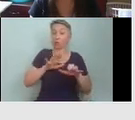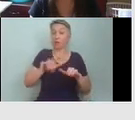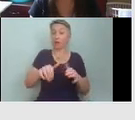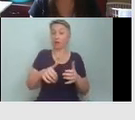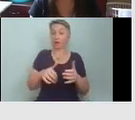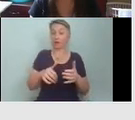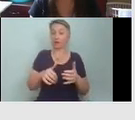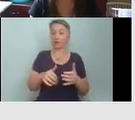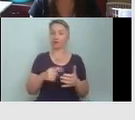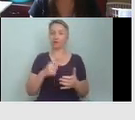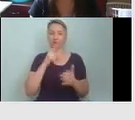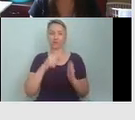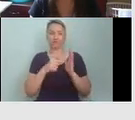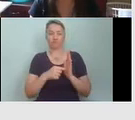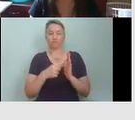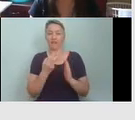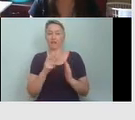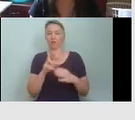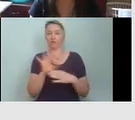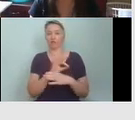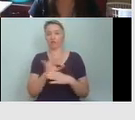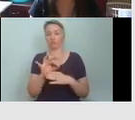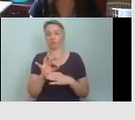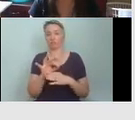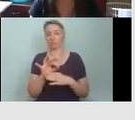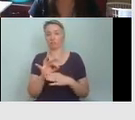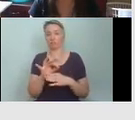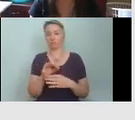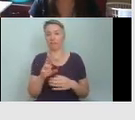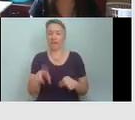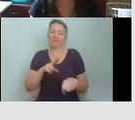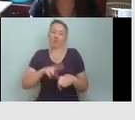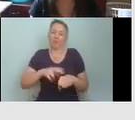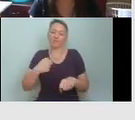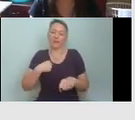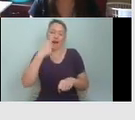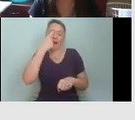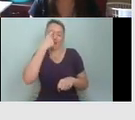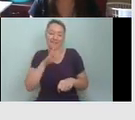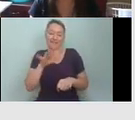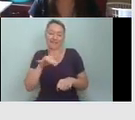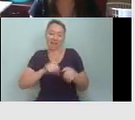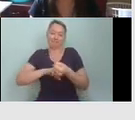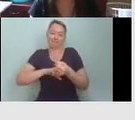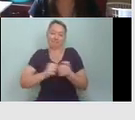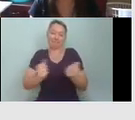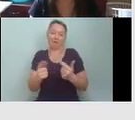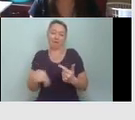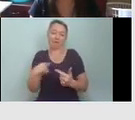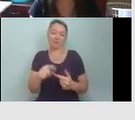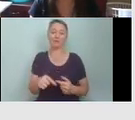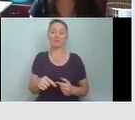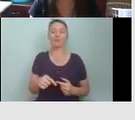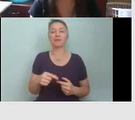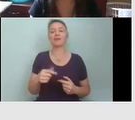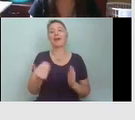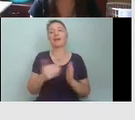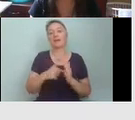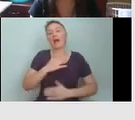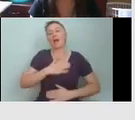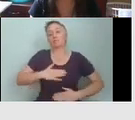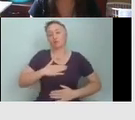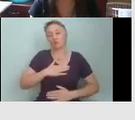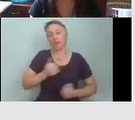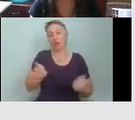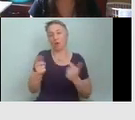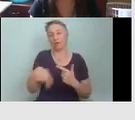function. And of course, I should think that way. Again, I really appreciate you all. I will stop for just a